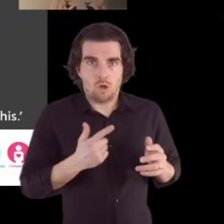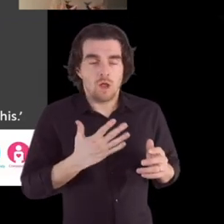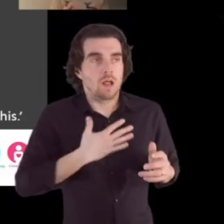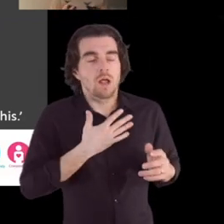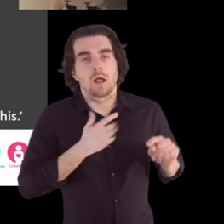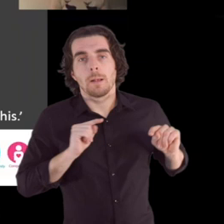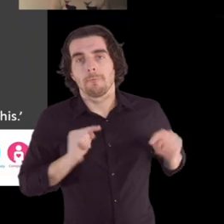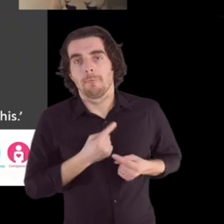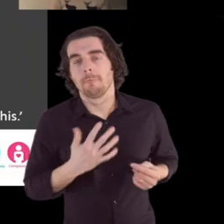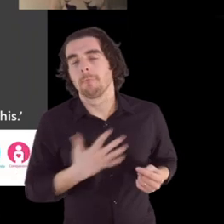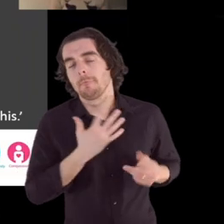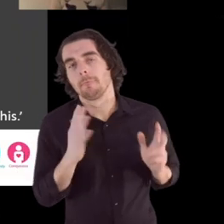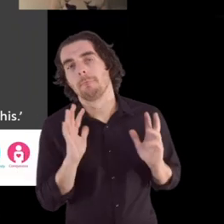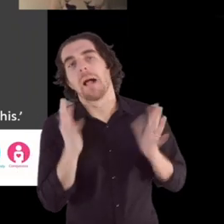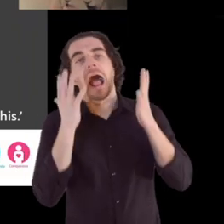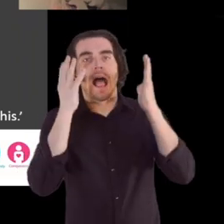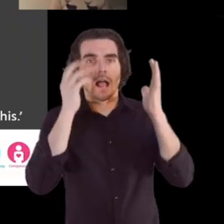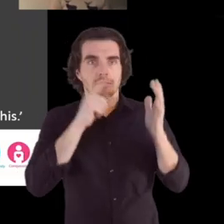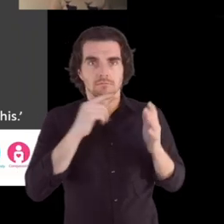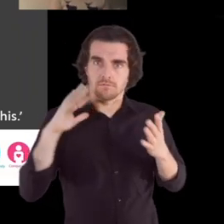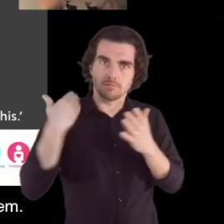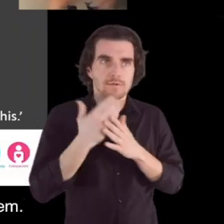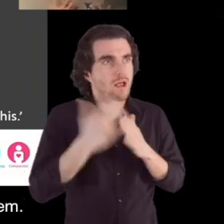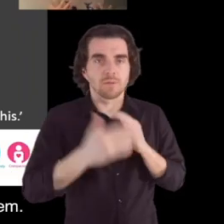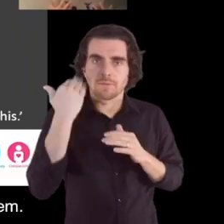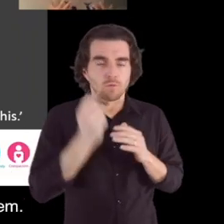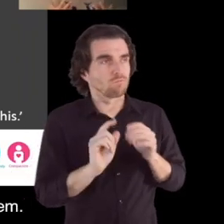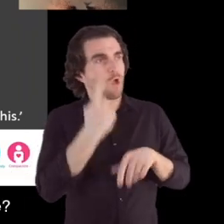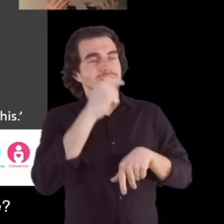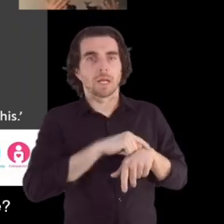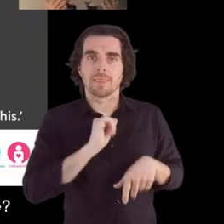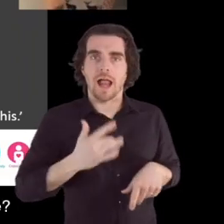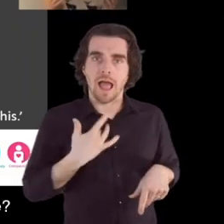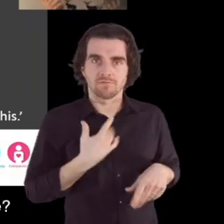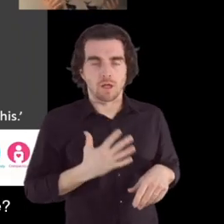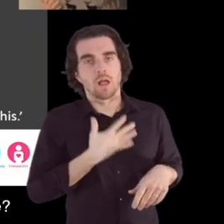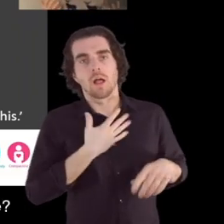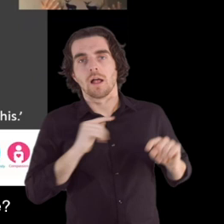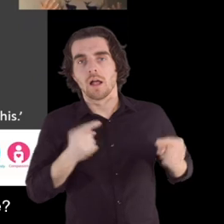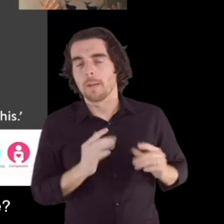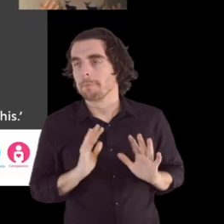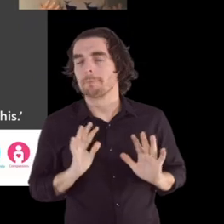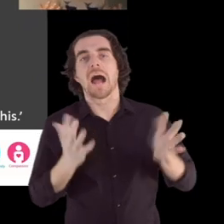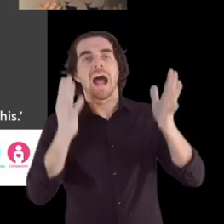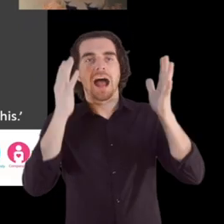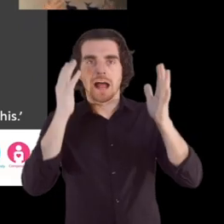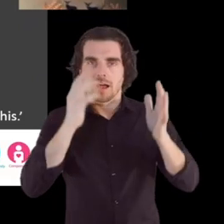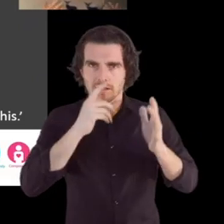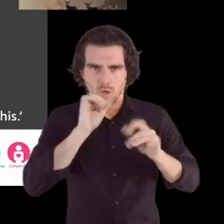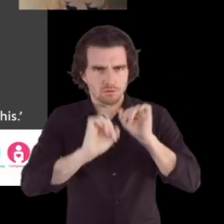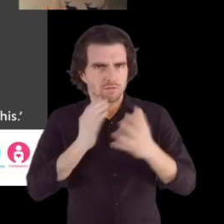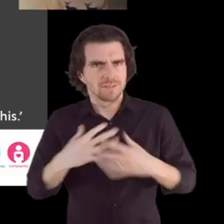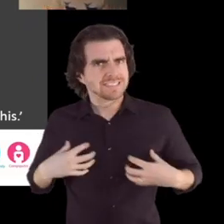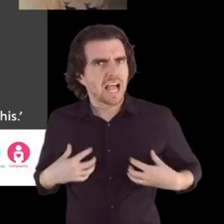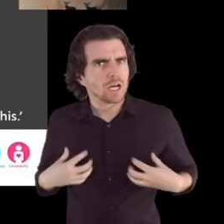panic attacks for the first time, who had no experience of this, didn't know what was happening to them, were thinking, am I losing my mind here? And that was really,